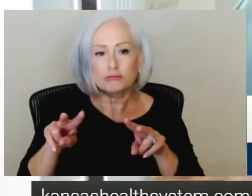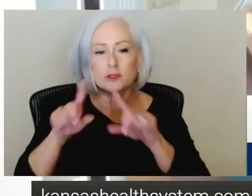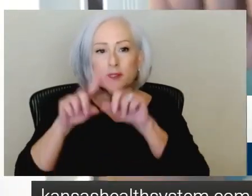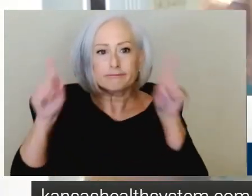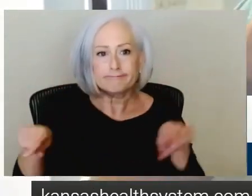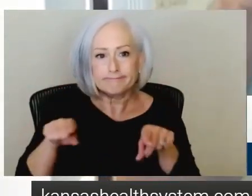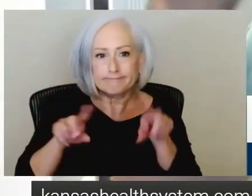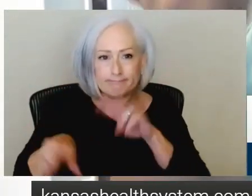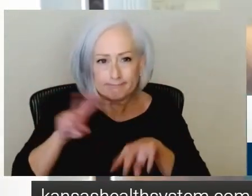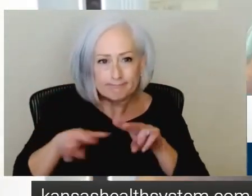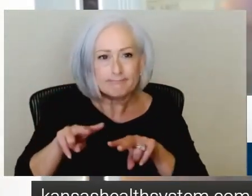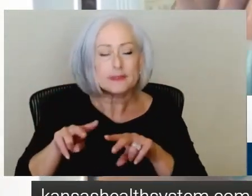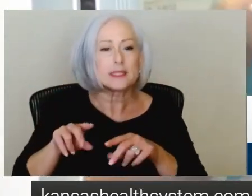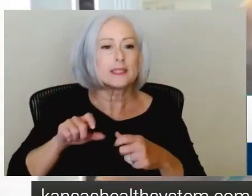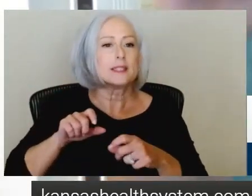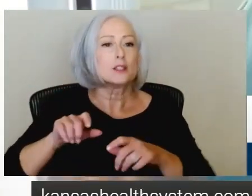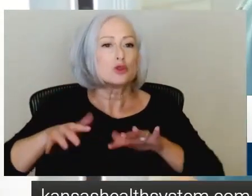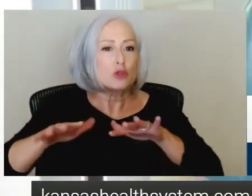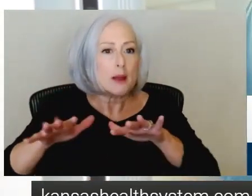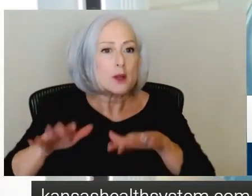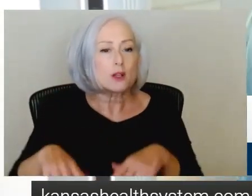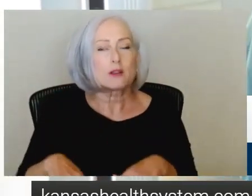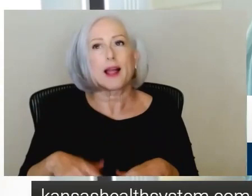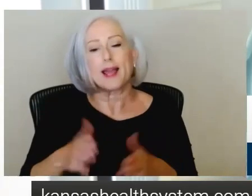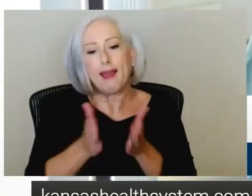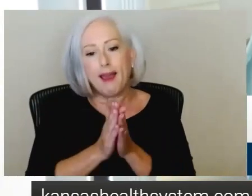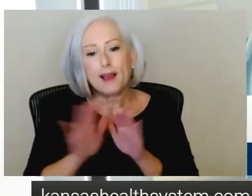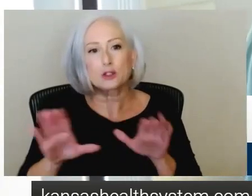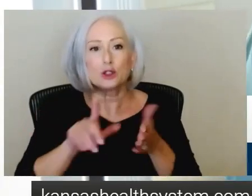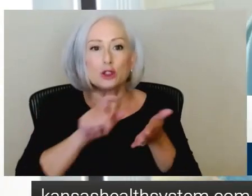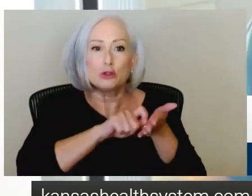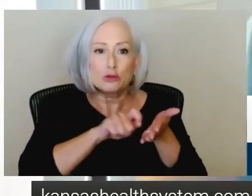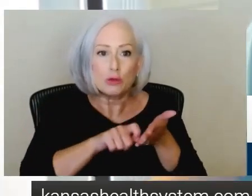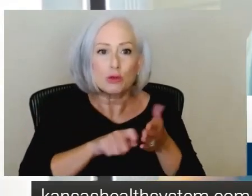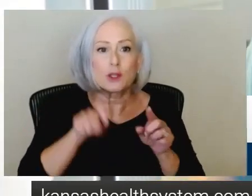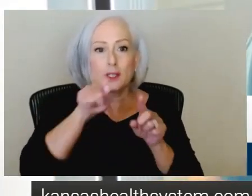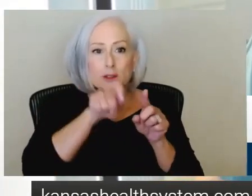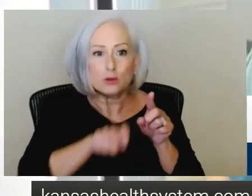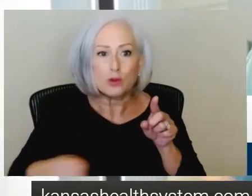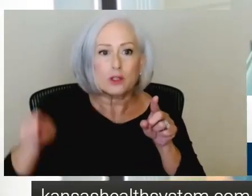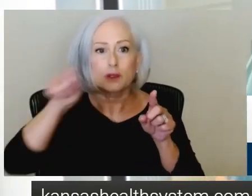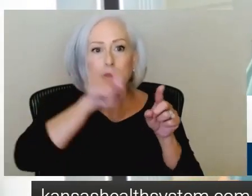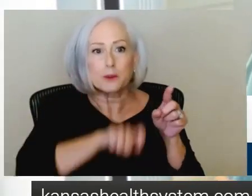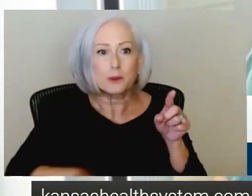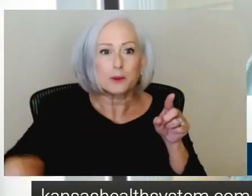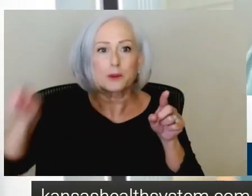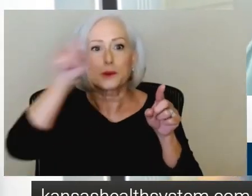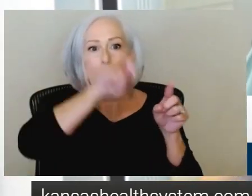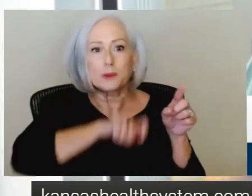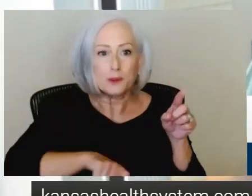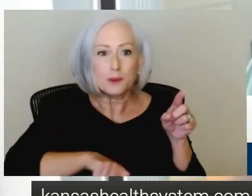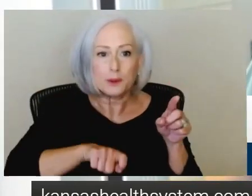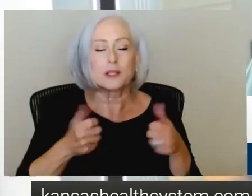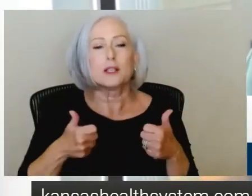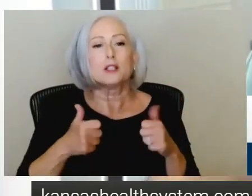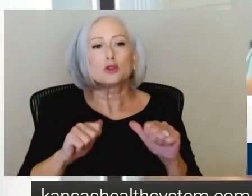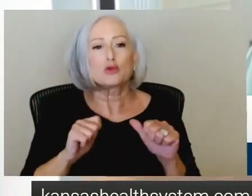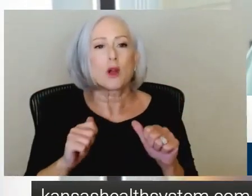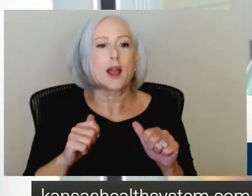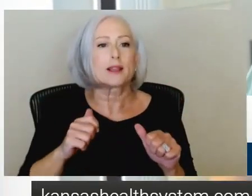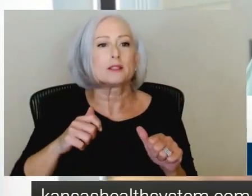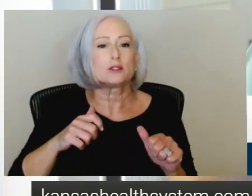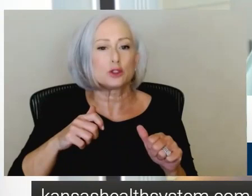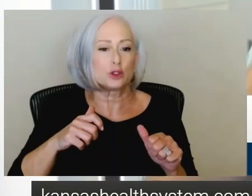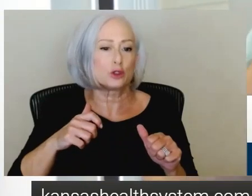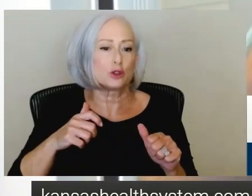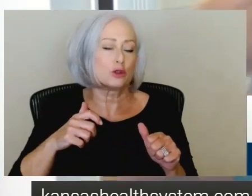some activities like trying to write or drawing a spiral, and also like, trying to hold pretend